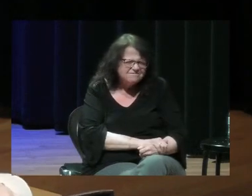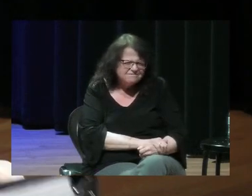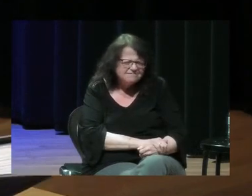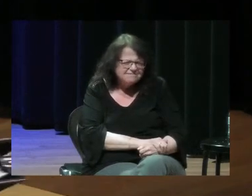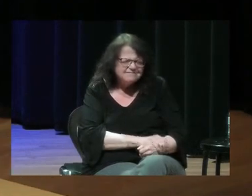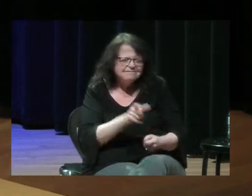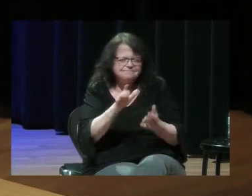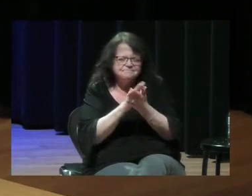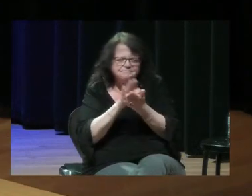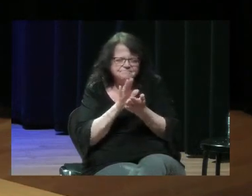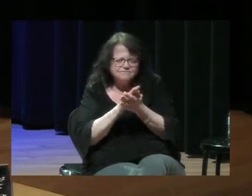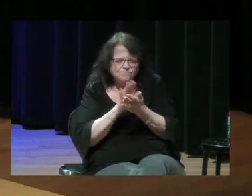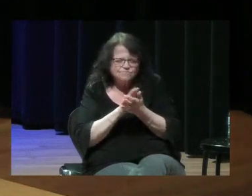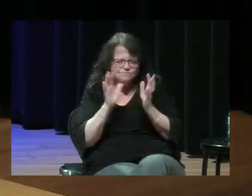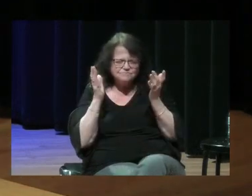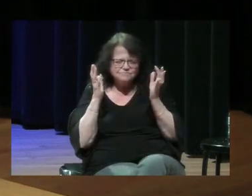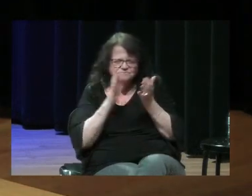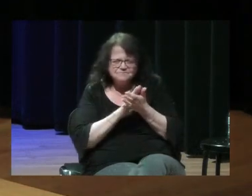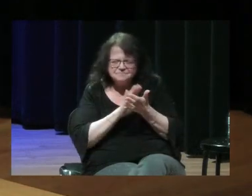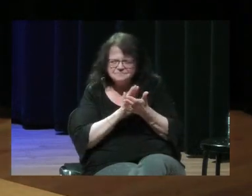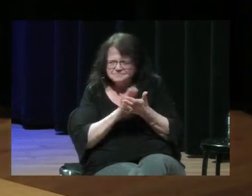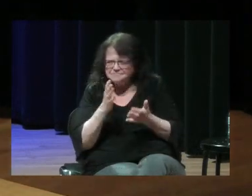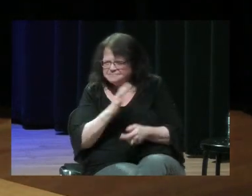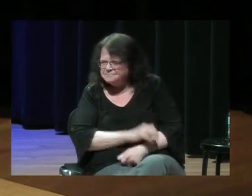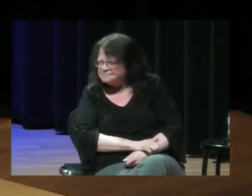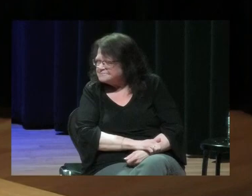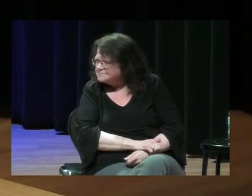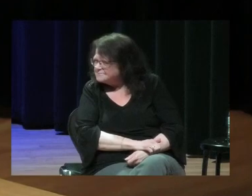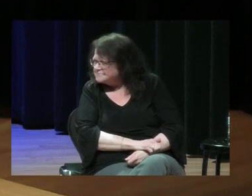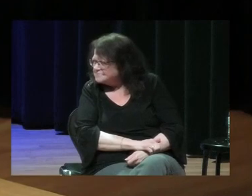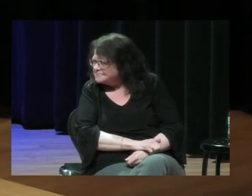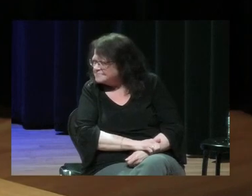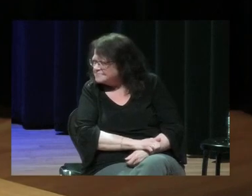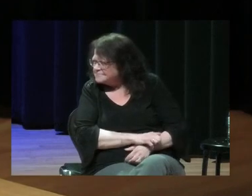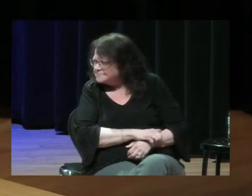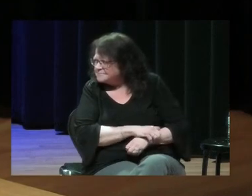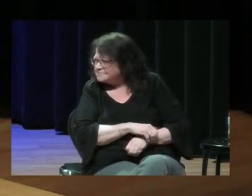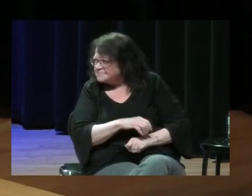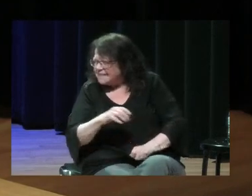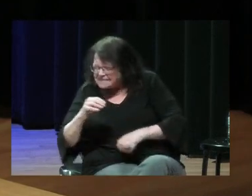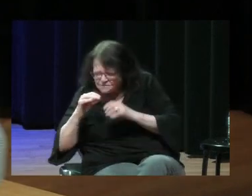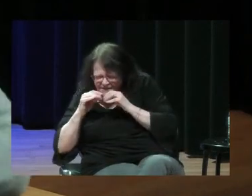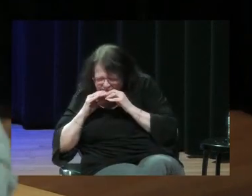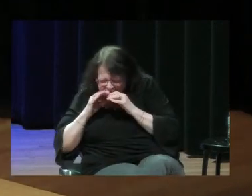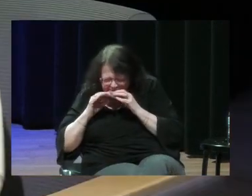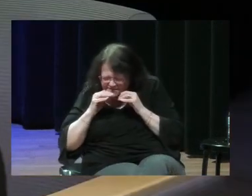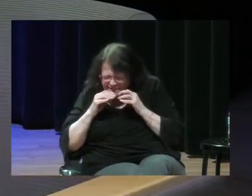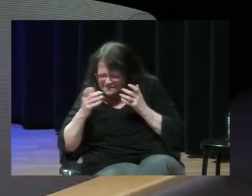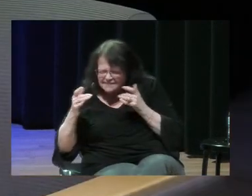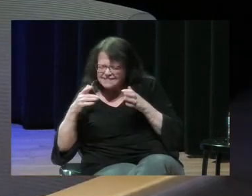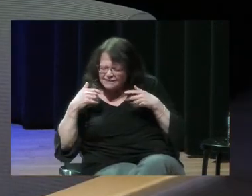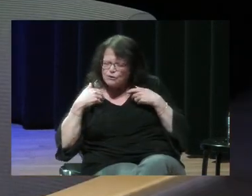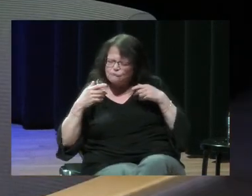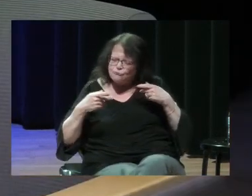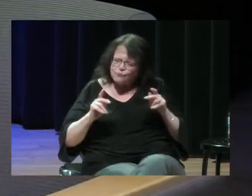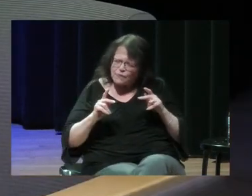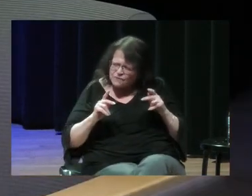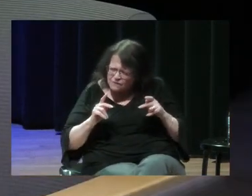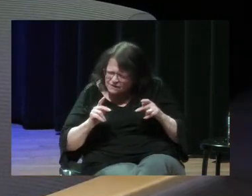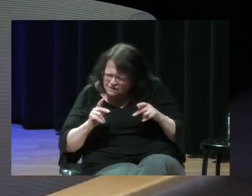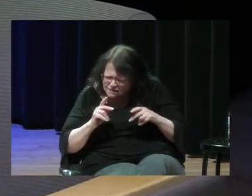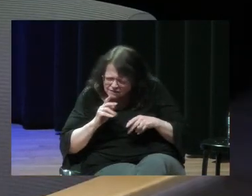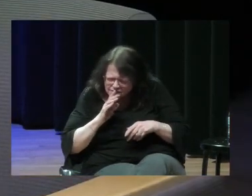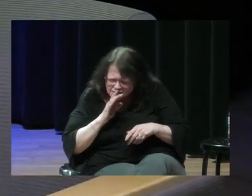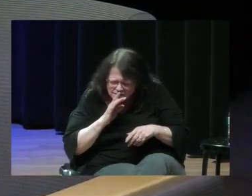And I'm going to put this down. But it's kind of hard. Oh, really? We had the privilege of talking with former Ambassador